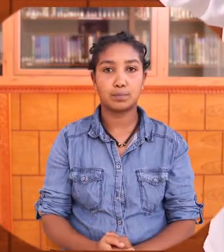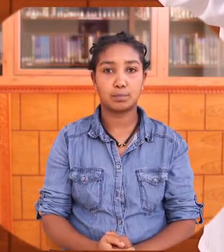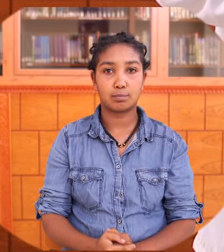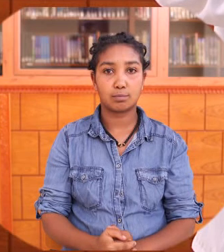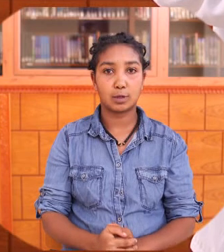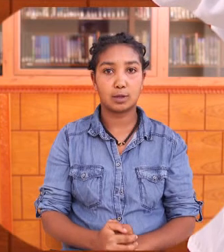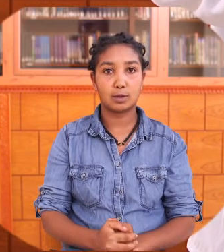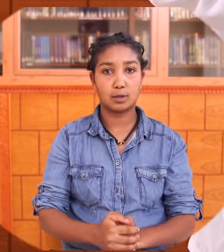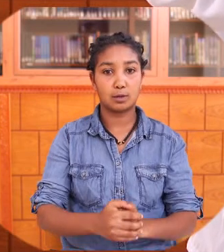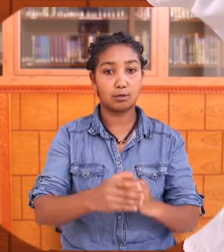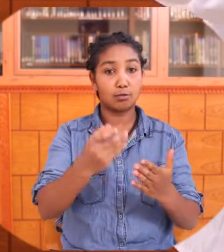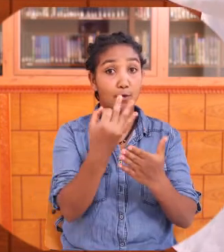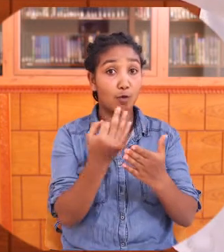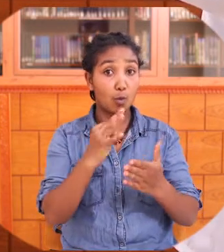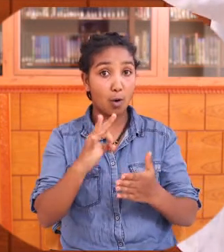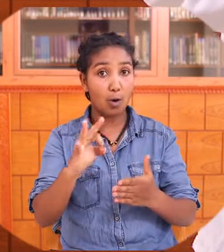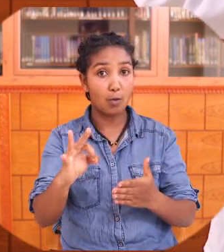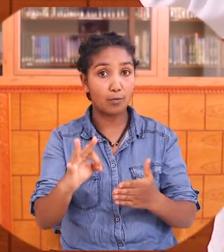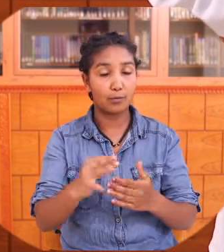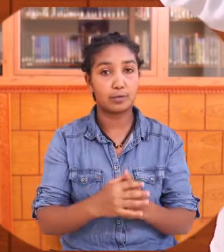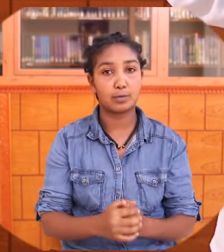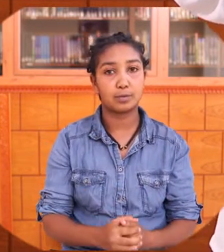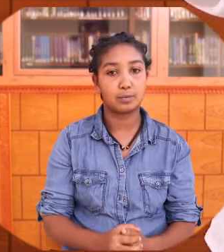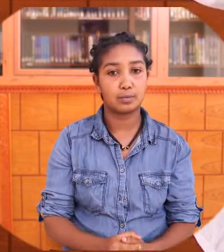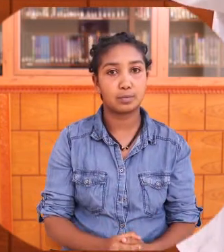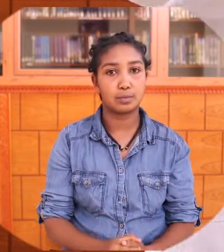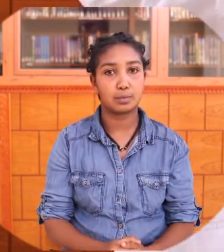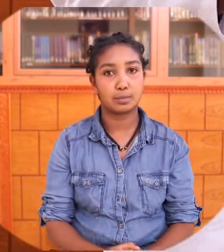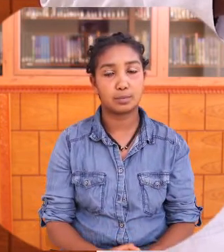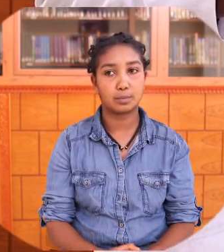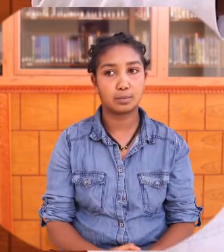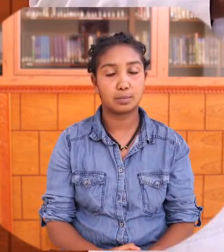in the form of concept map.